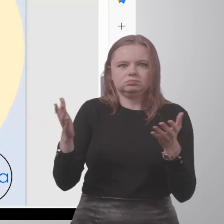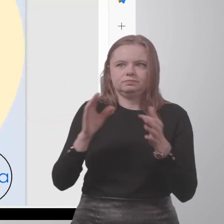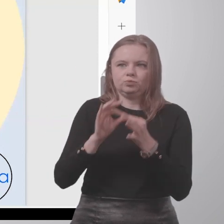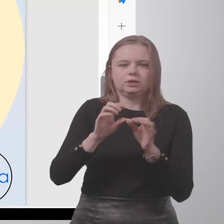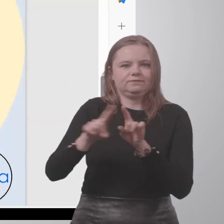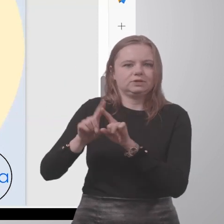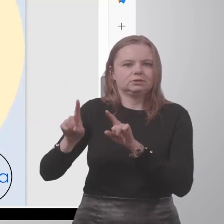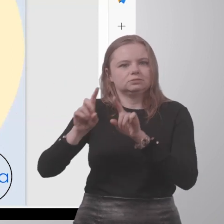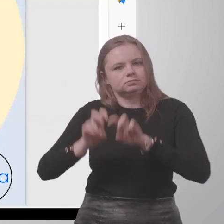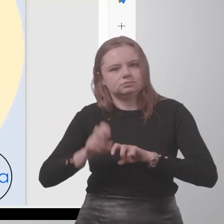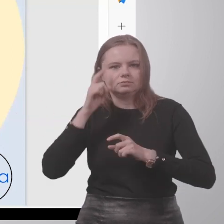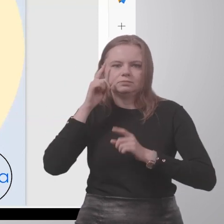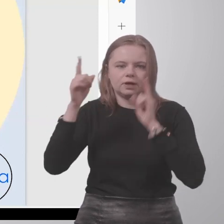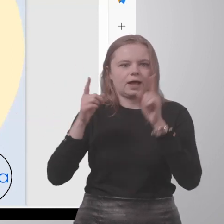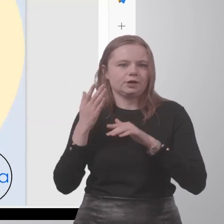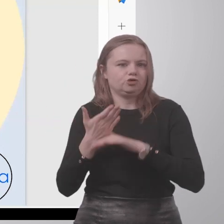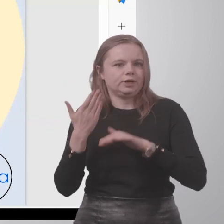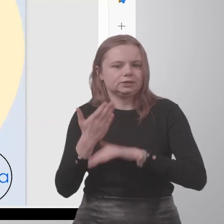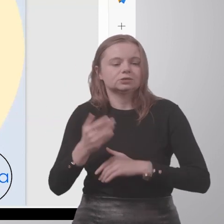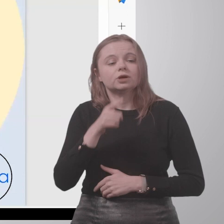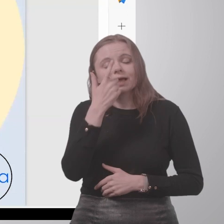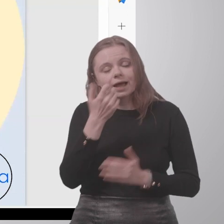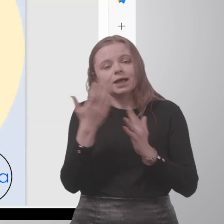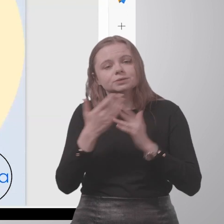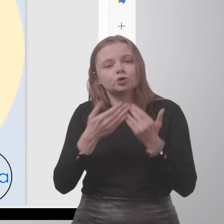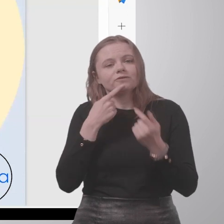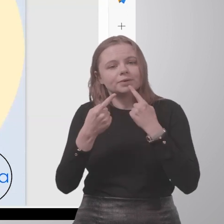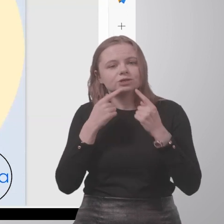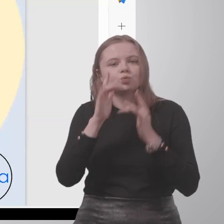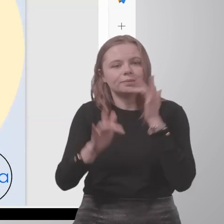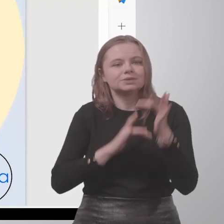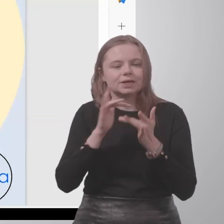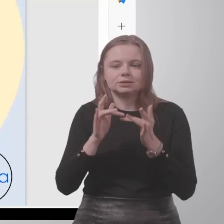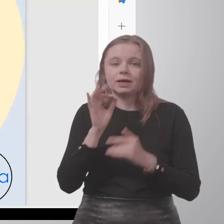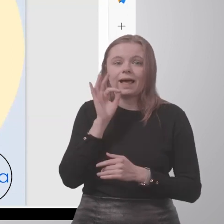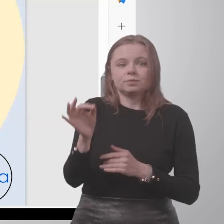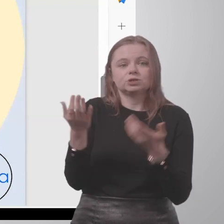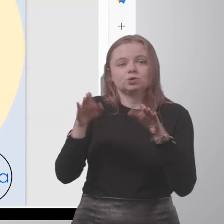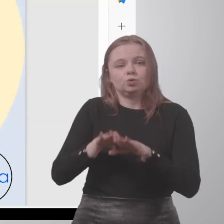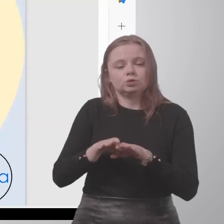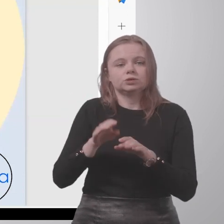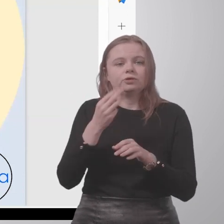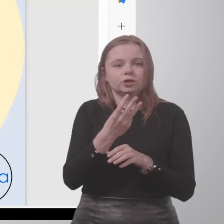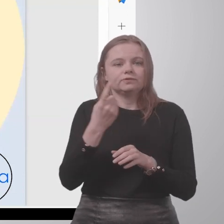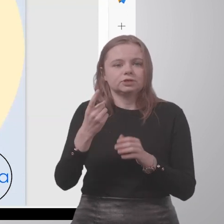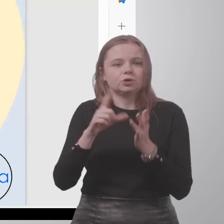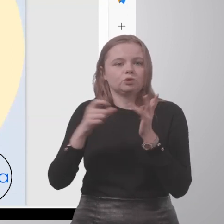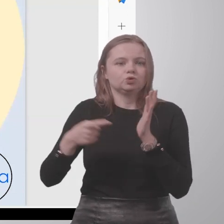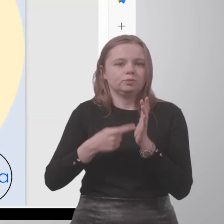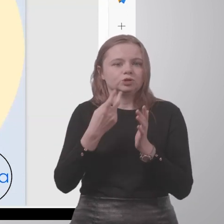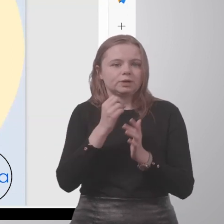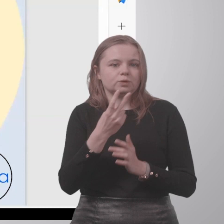R&I careers. So for more information about that, again, you can access this on the website. Applications will close on October